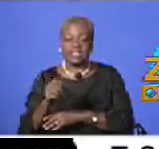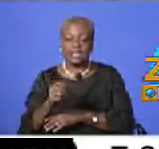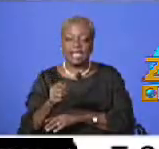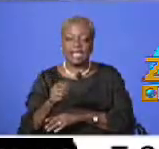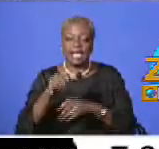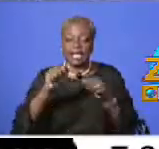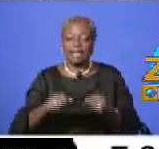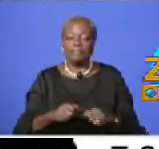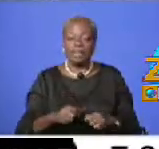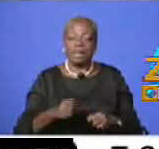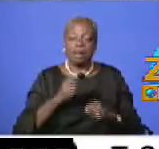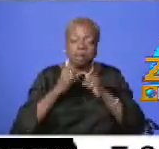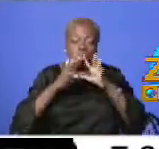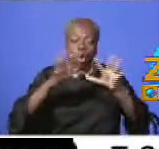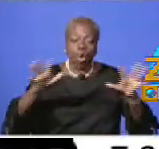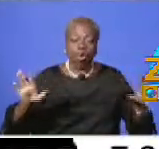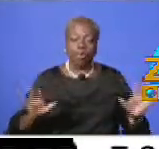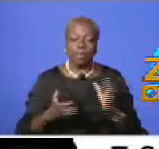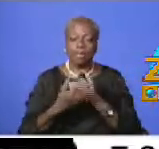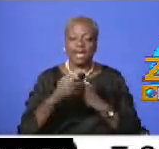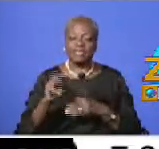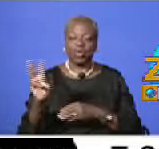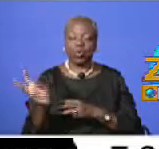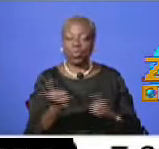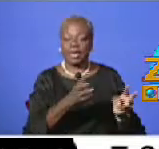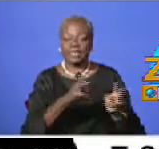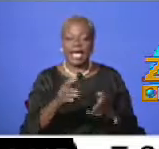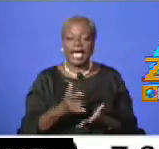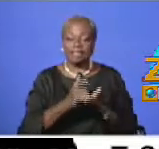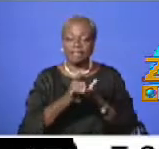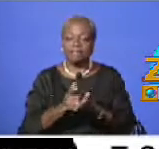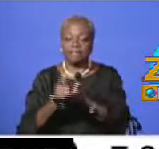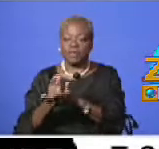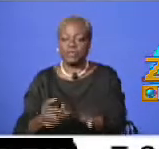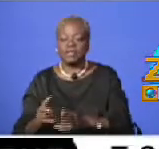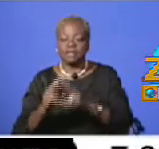blown by the wind, but they also float really well. Crystal Darling, ZNS Network News.